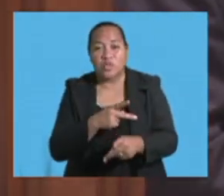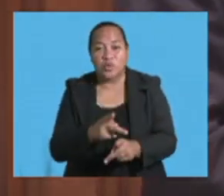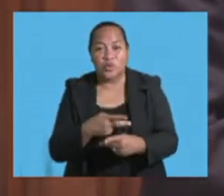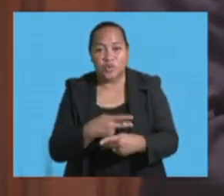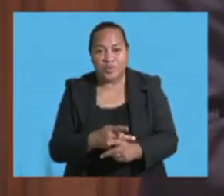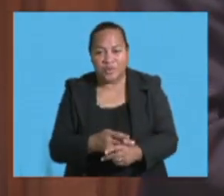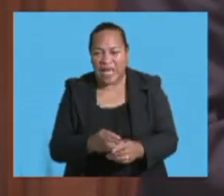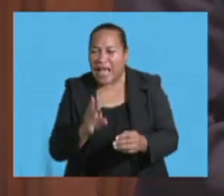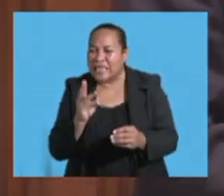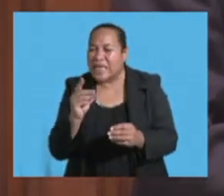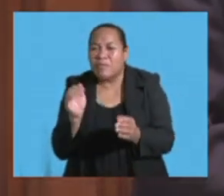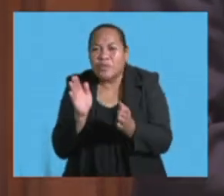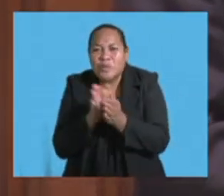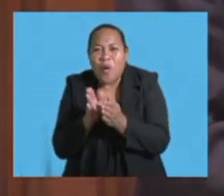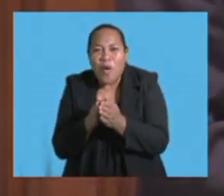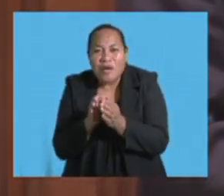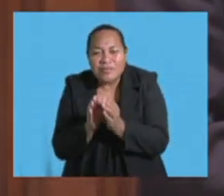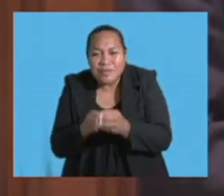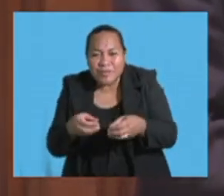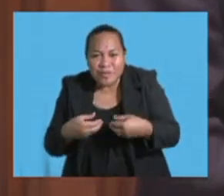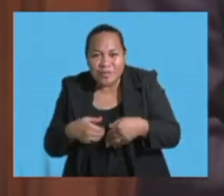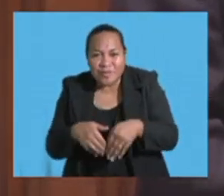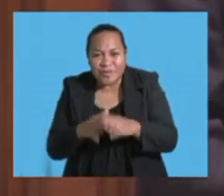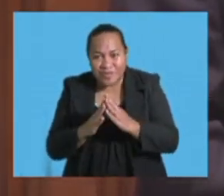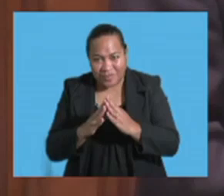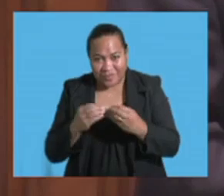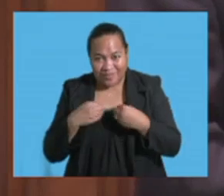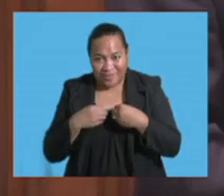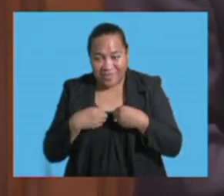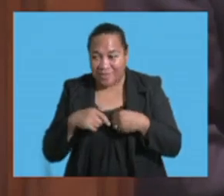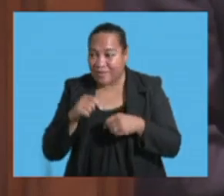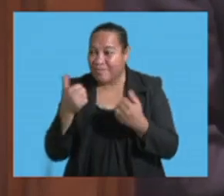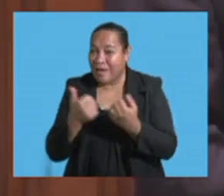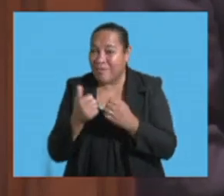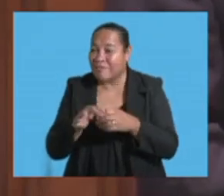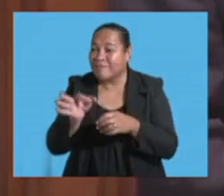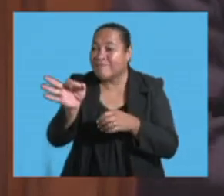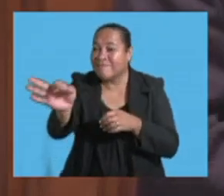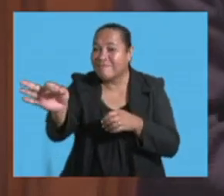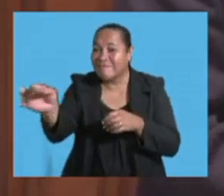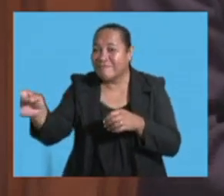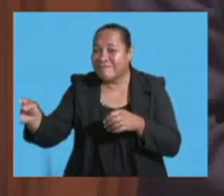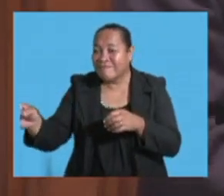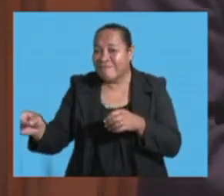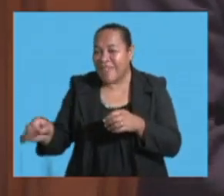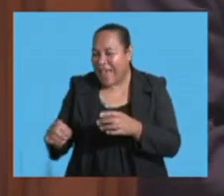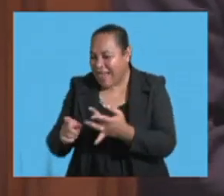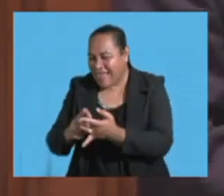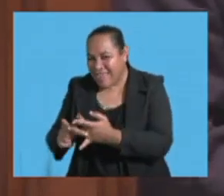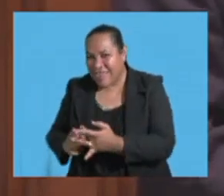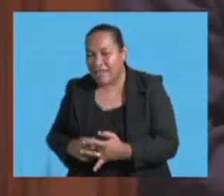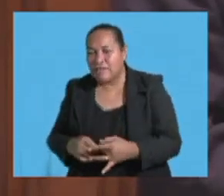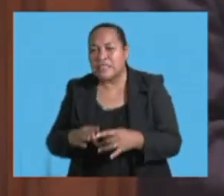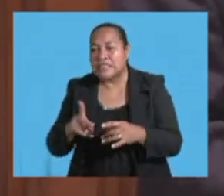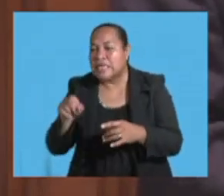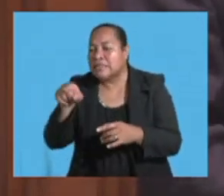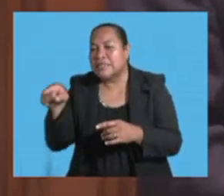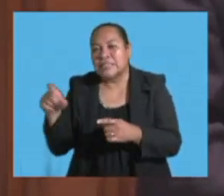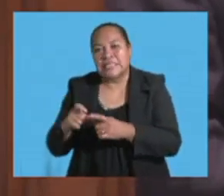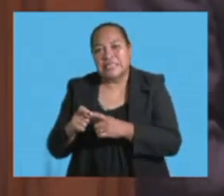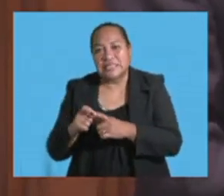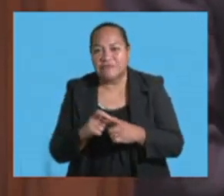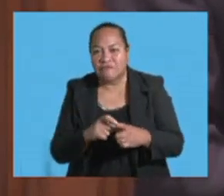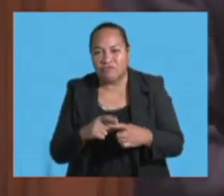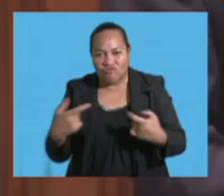Small-scale remote farmers and many other actors along the agricultural value chain face structural constraints in